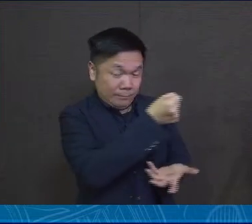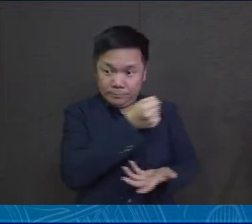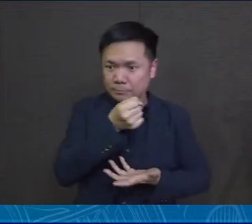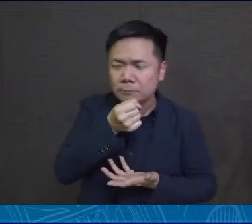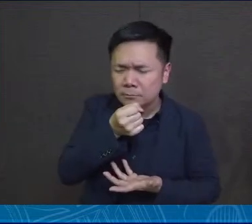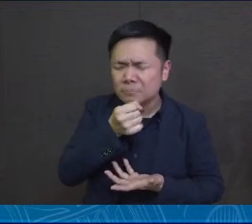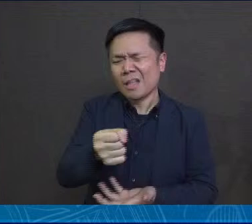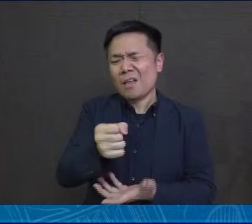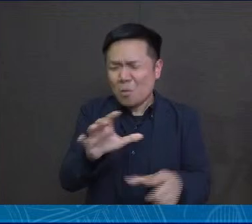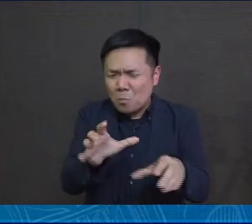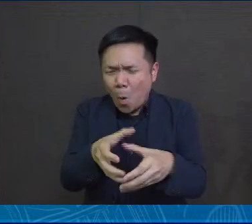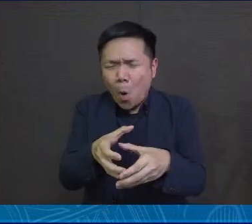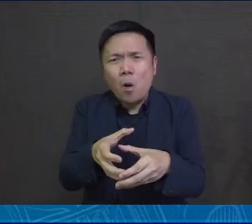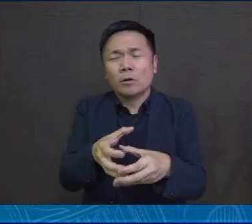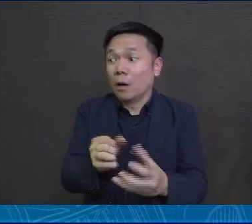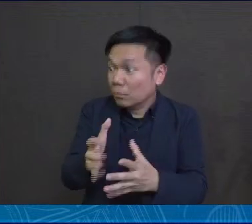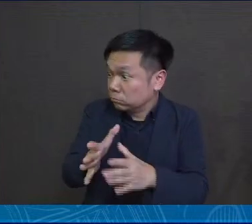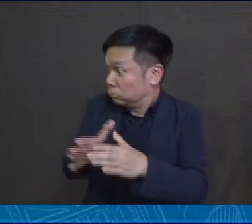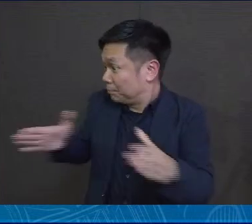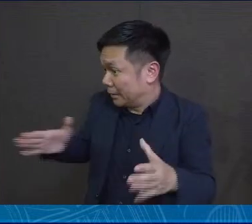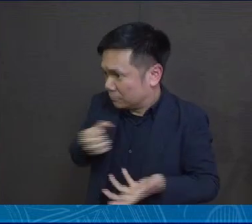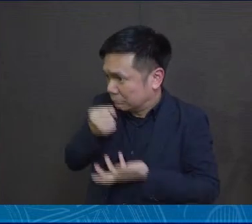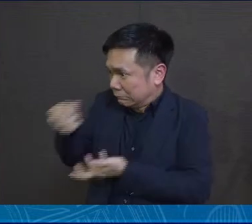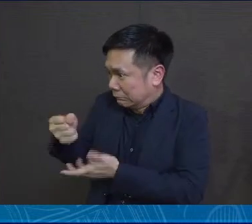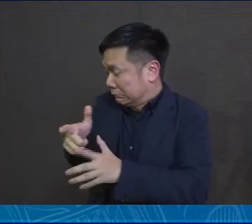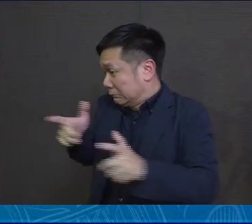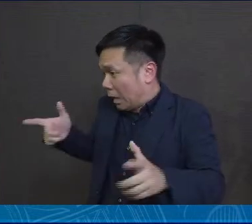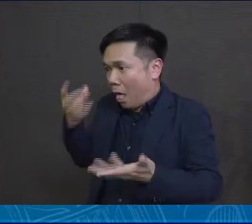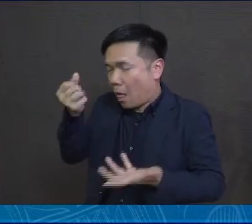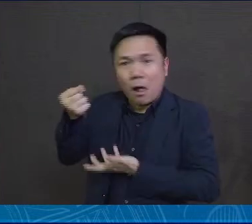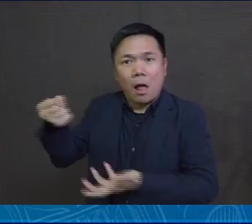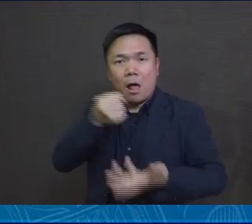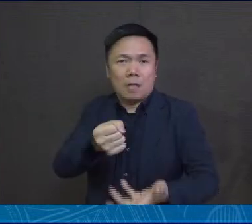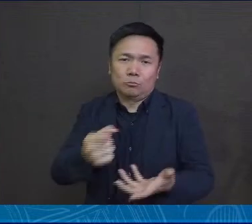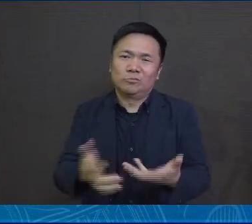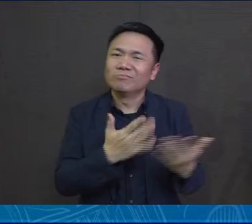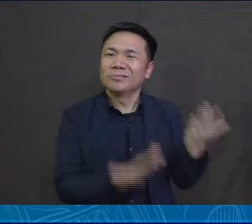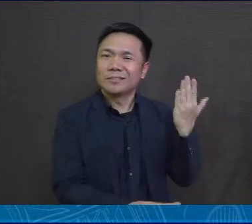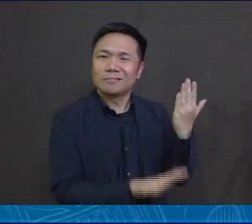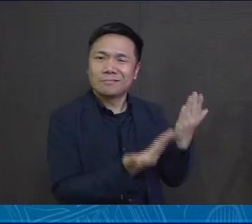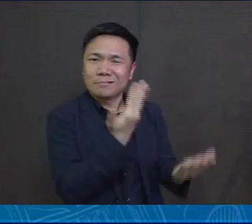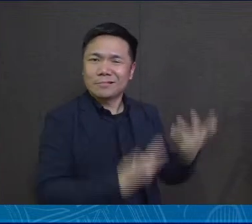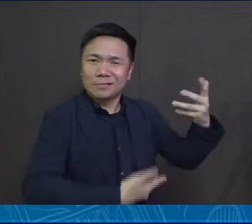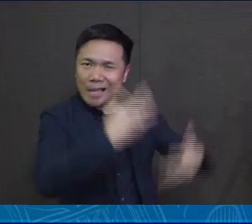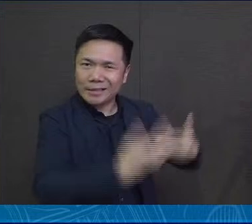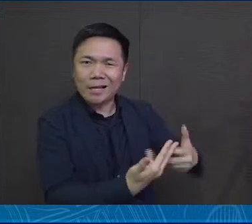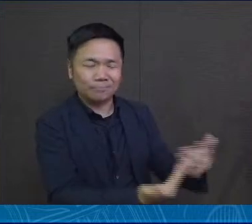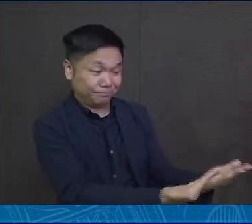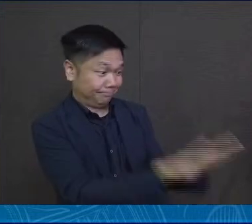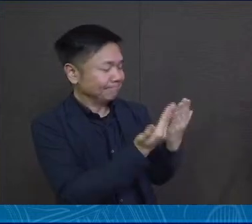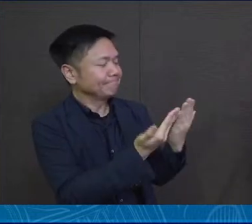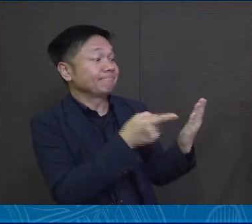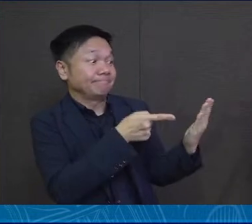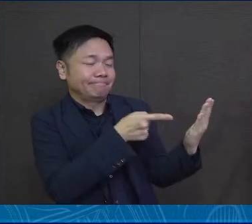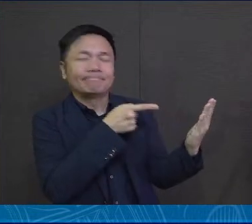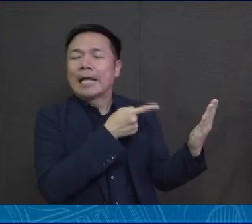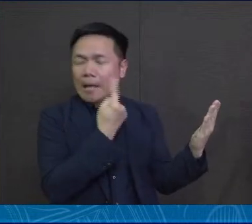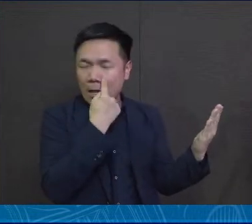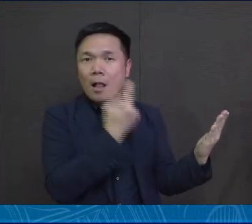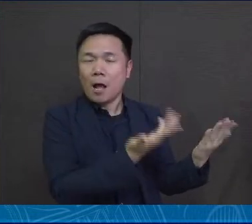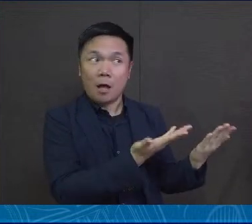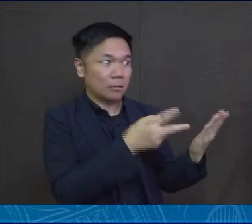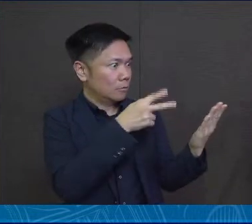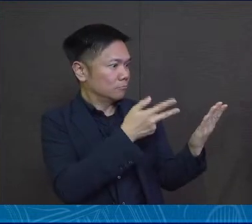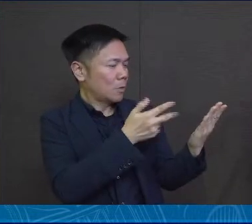would probably be aware. So for us, like everybody else, data is key to any investment and